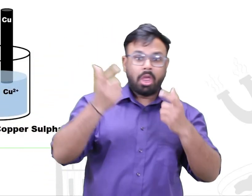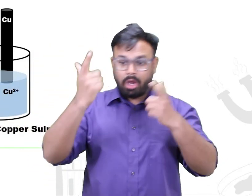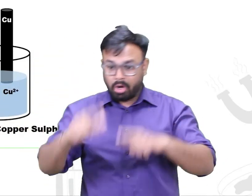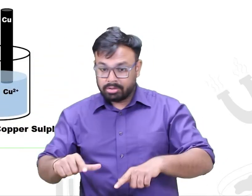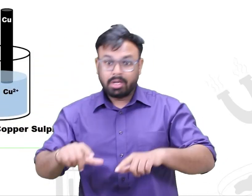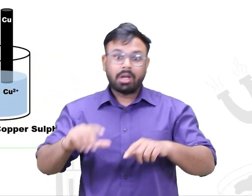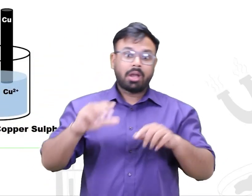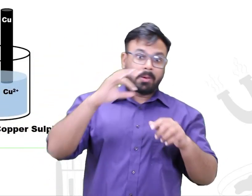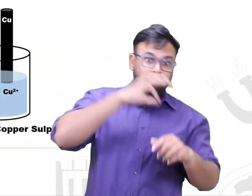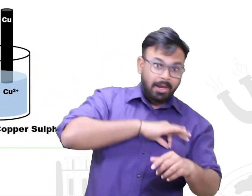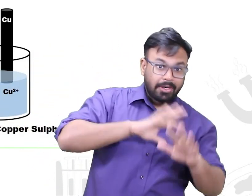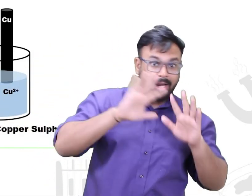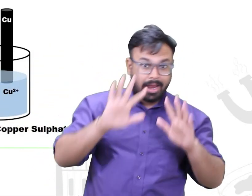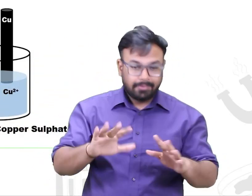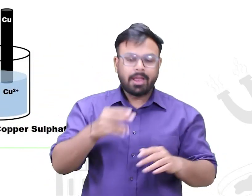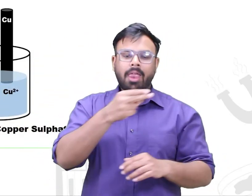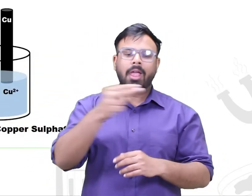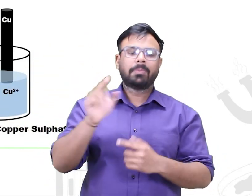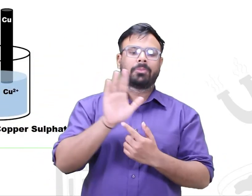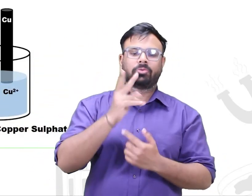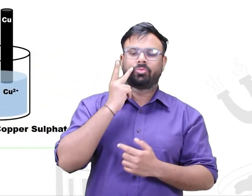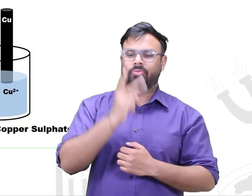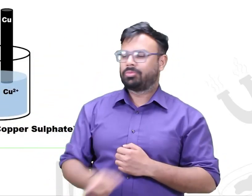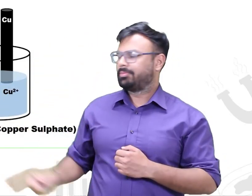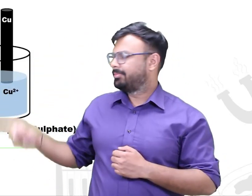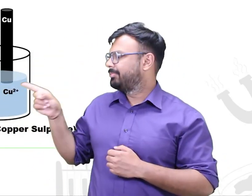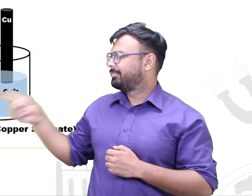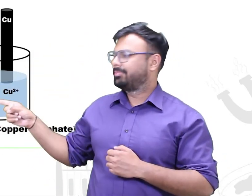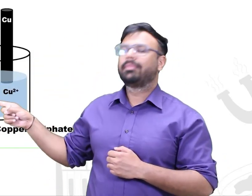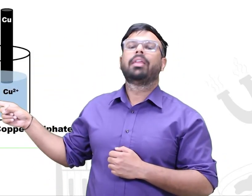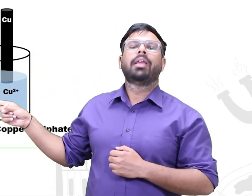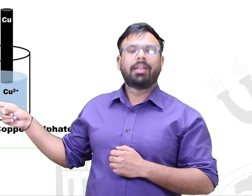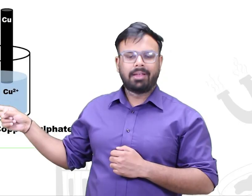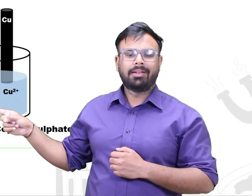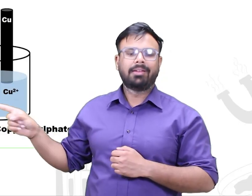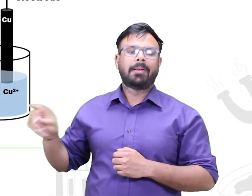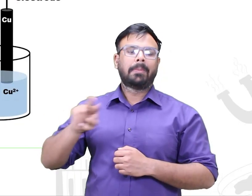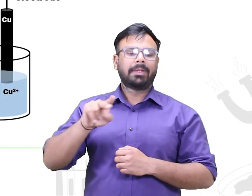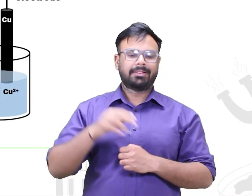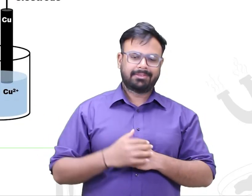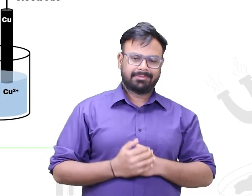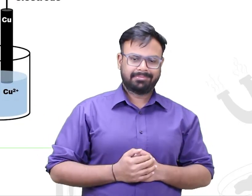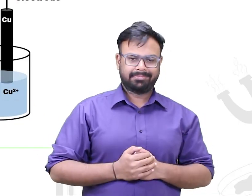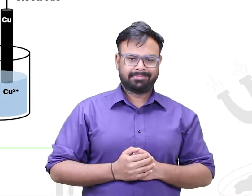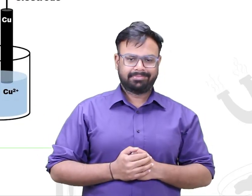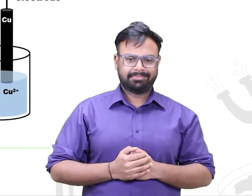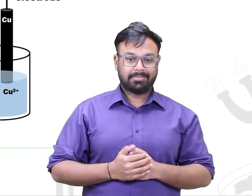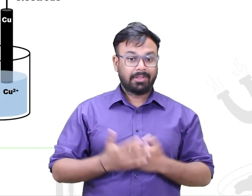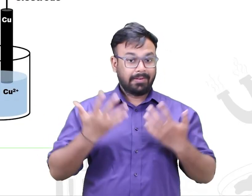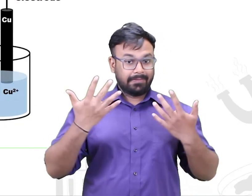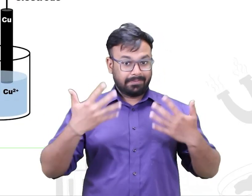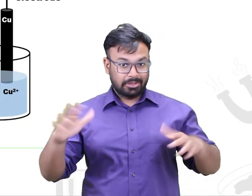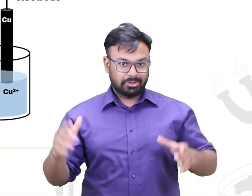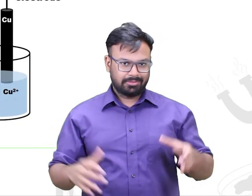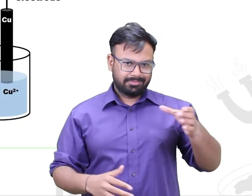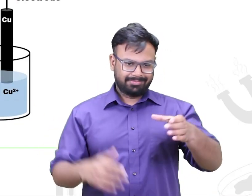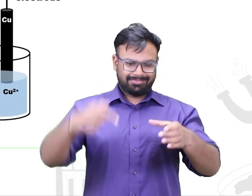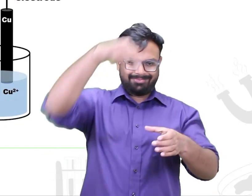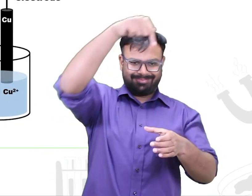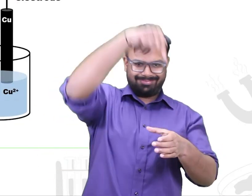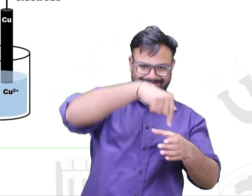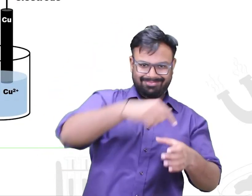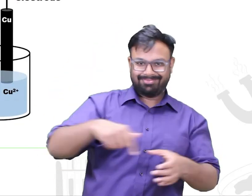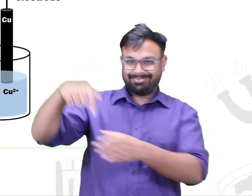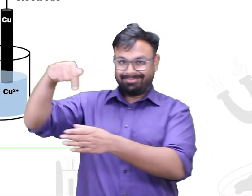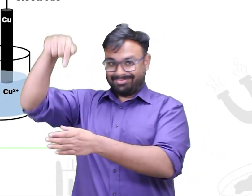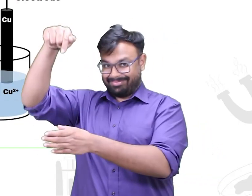cell is unity, then the electrode potential is known as standard electrode potential. In a galvanic cell setup, two half